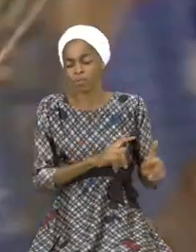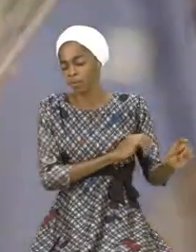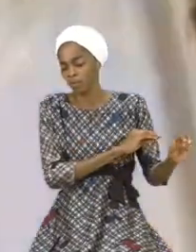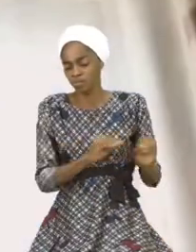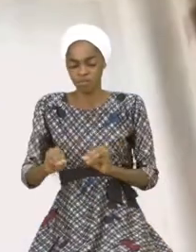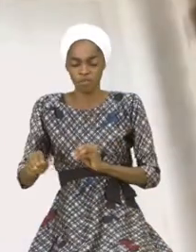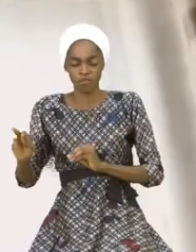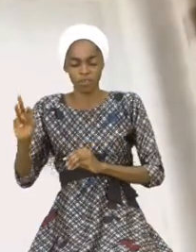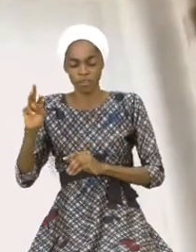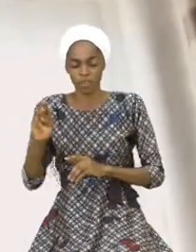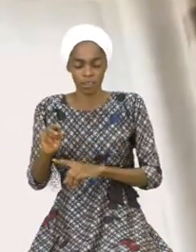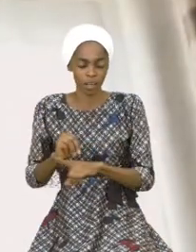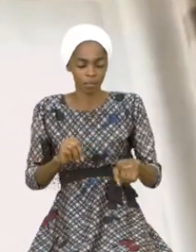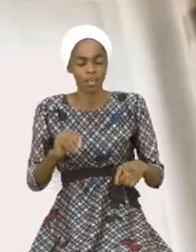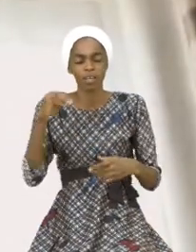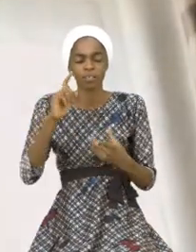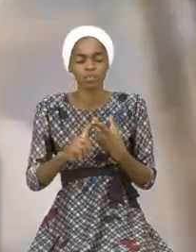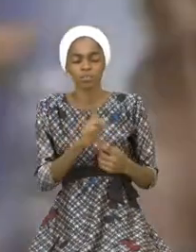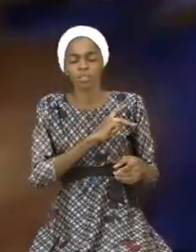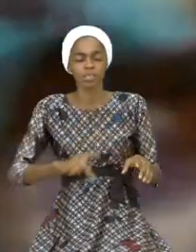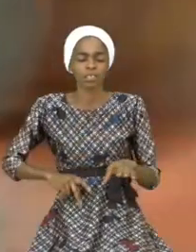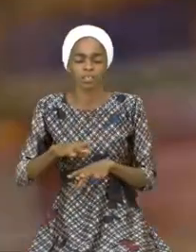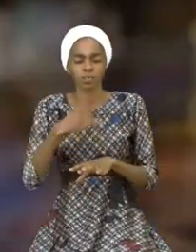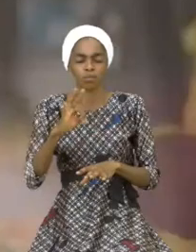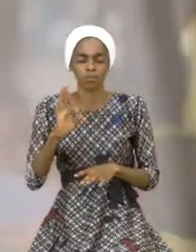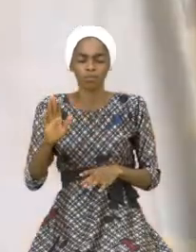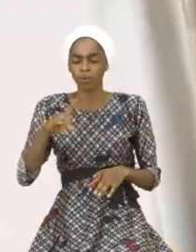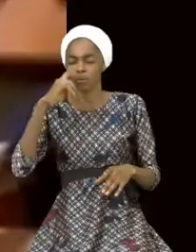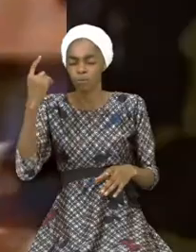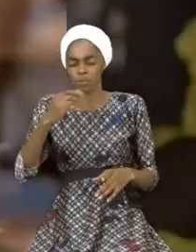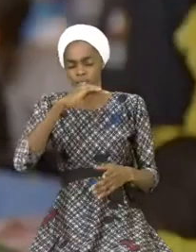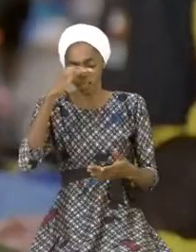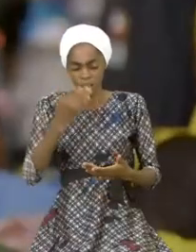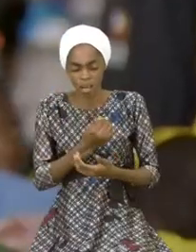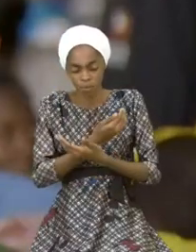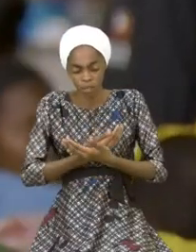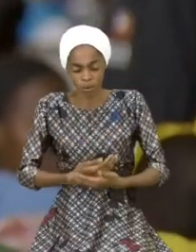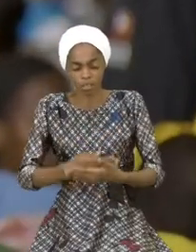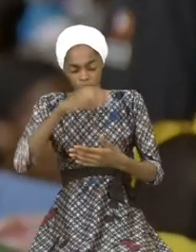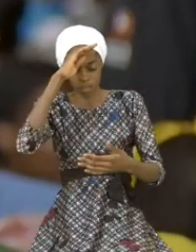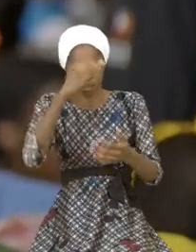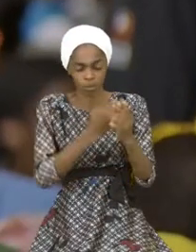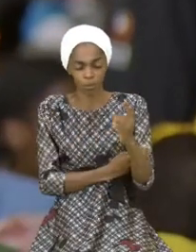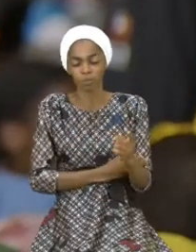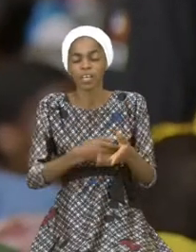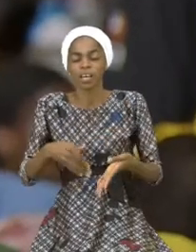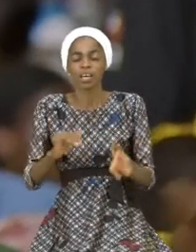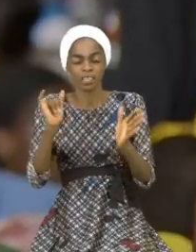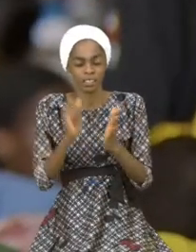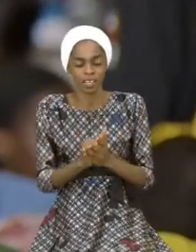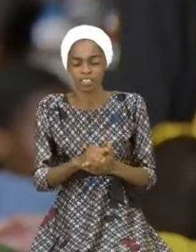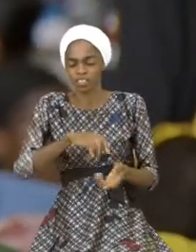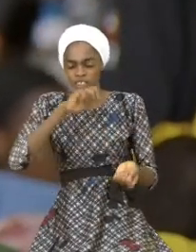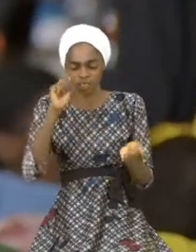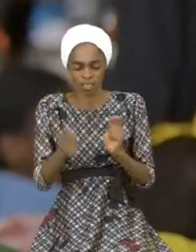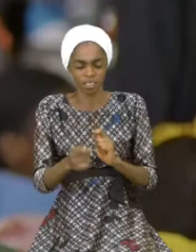them to the kingdom of your only begotten Son. And let that change and transformation, that